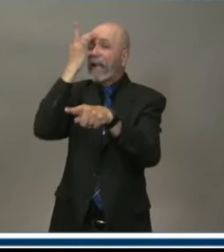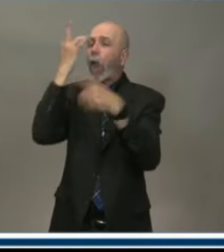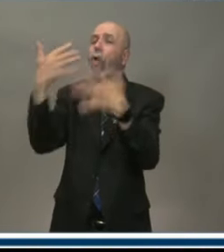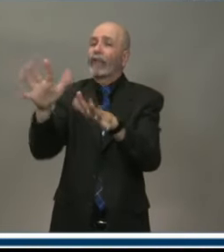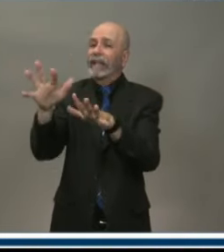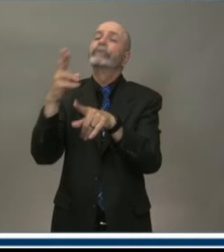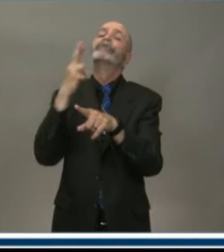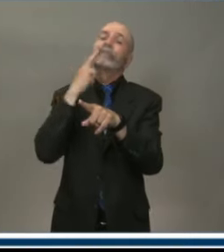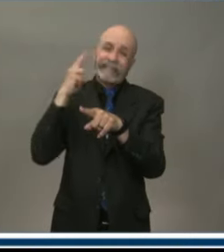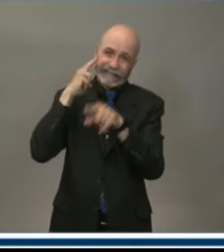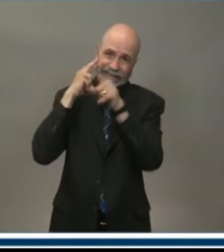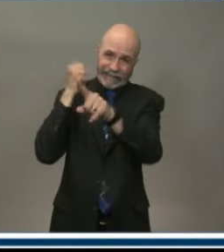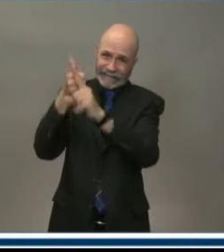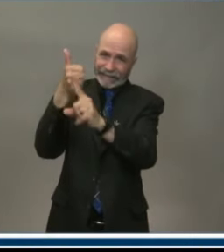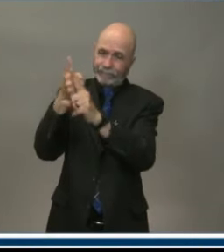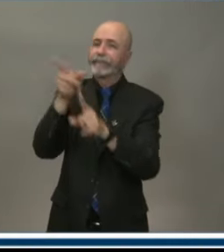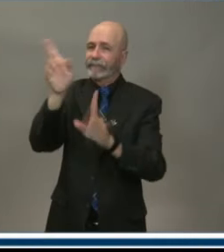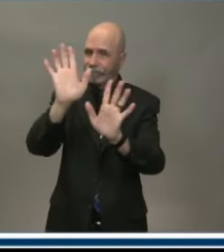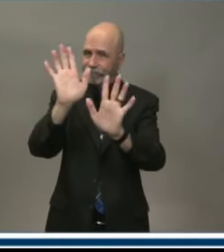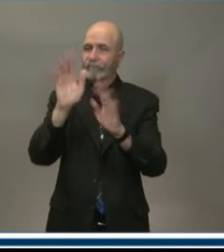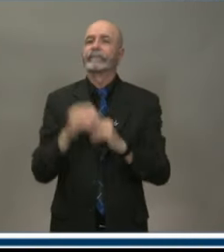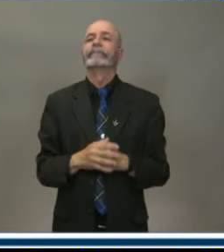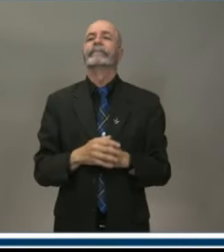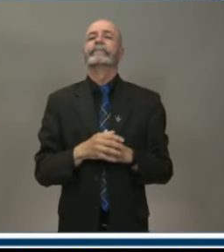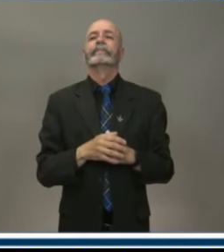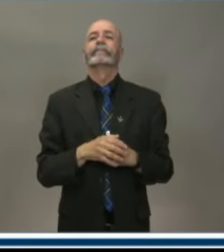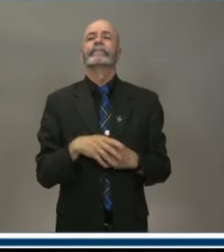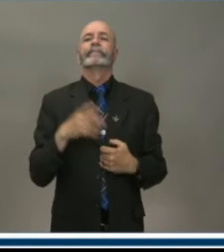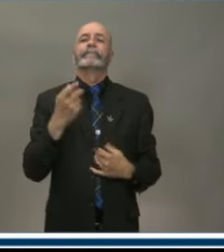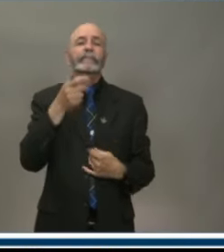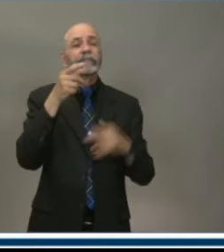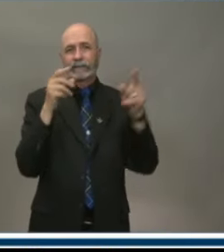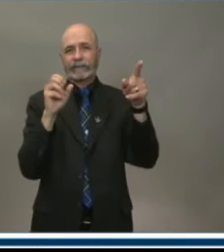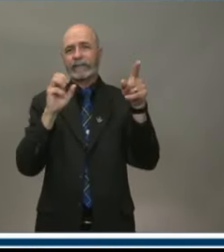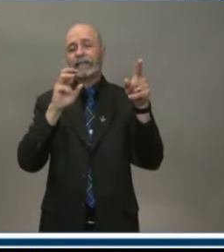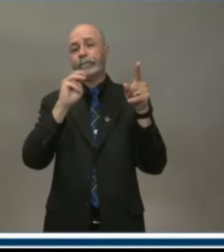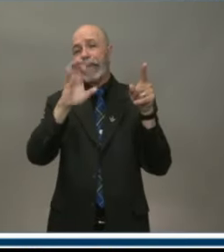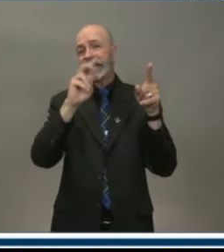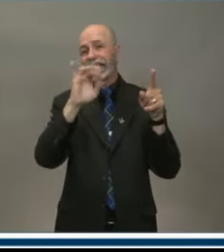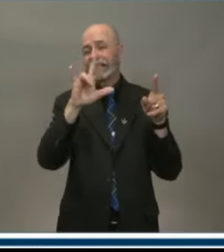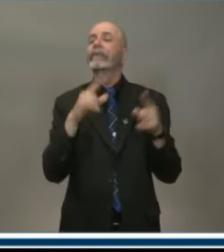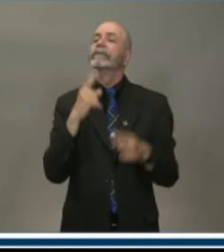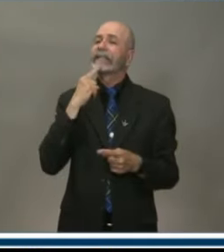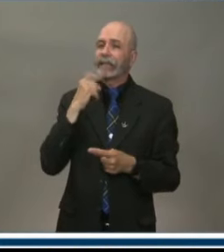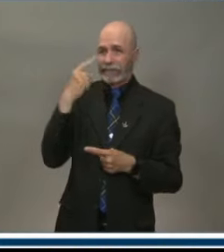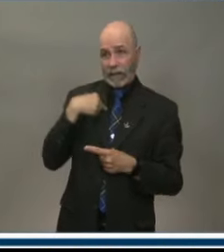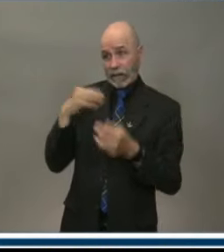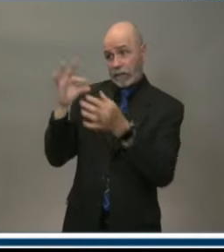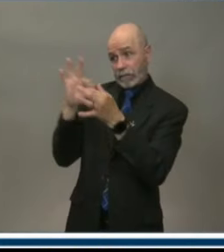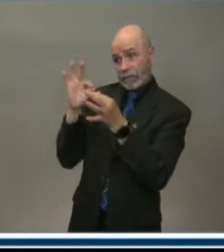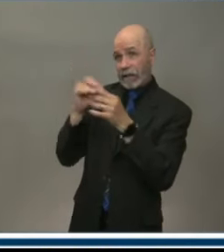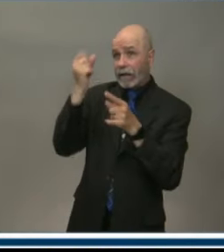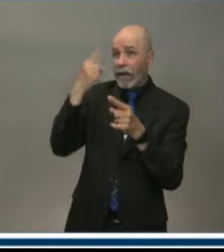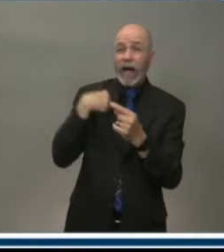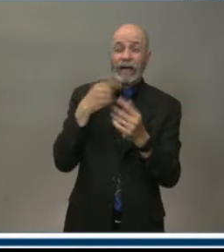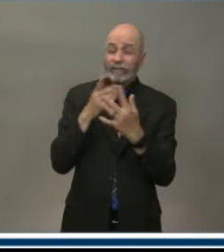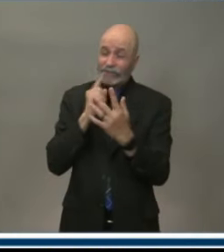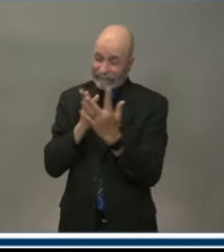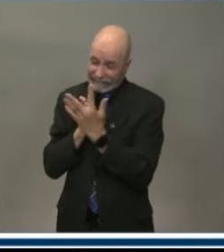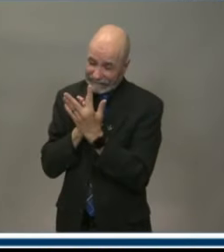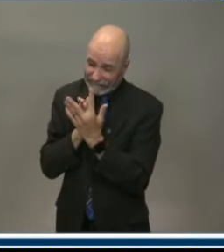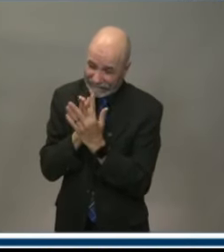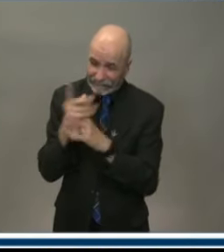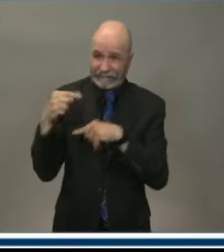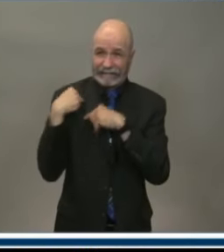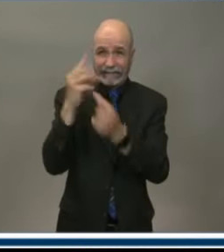As we're going through this entire 6 weeks, things that we now know, when we started 6